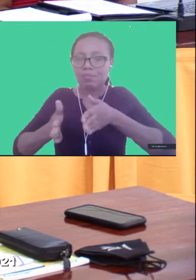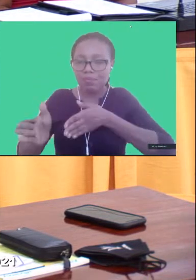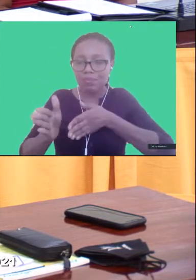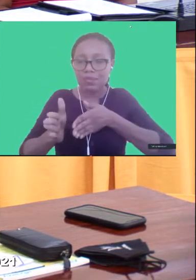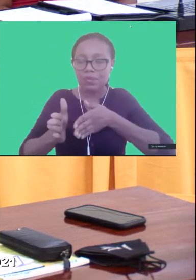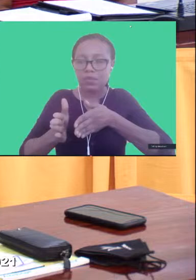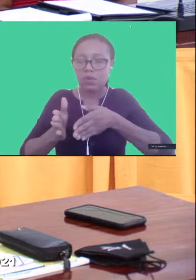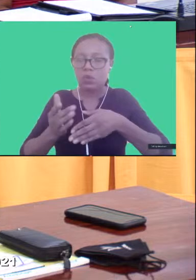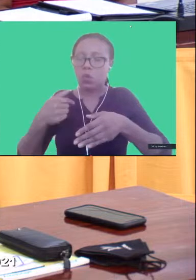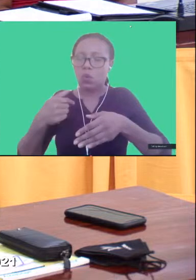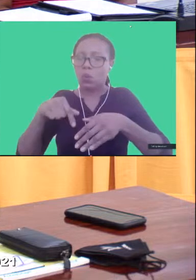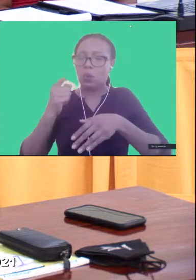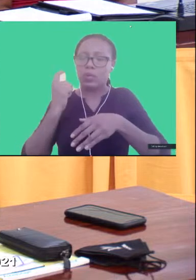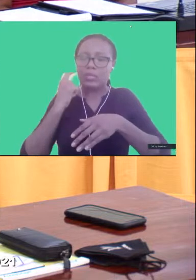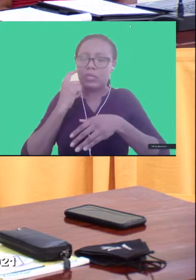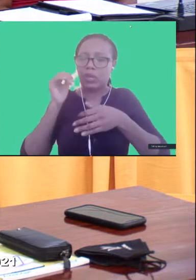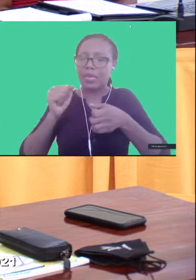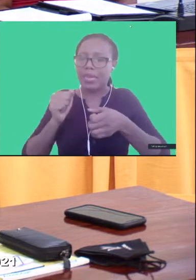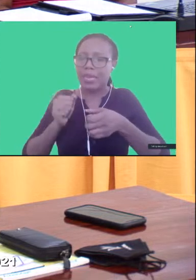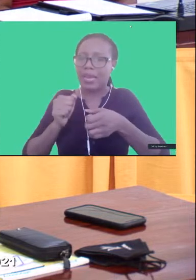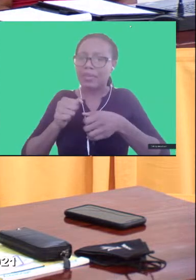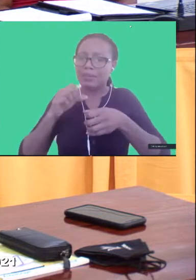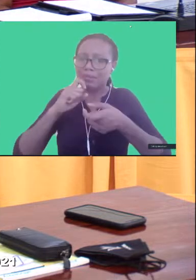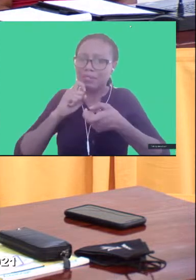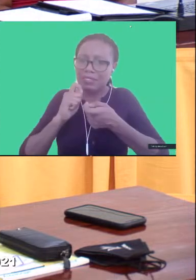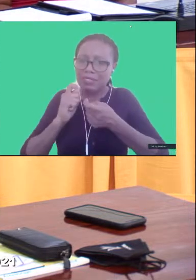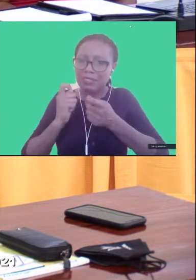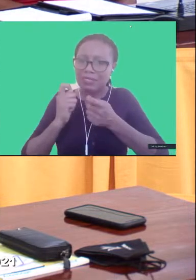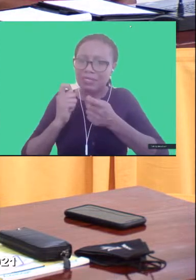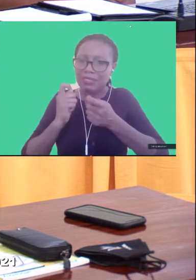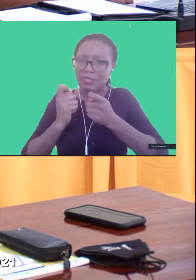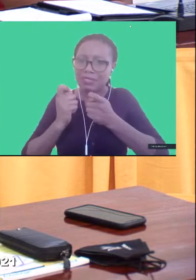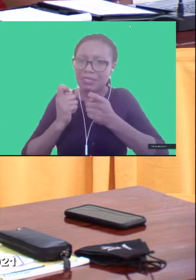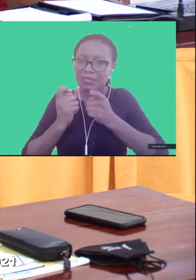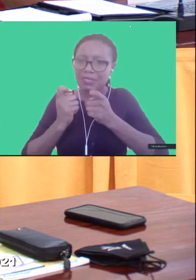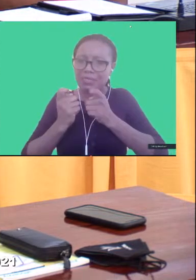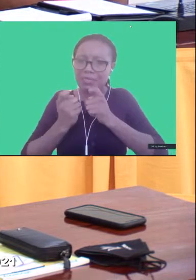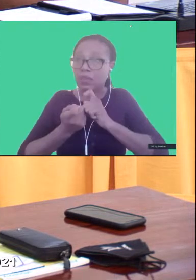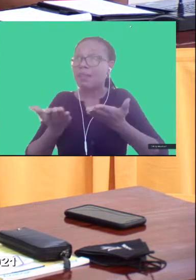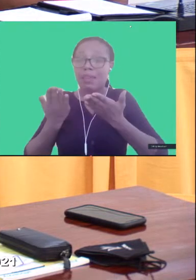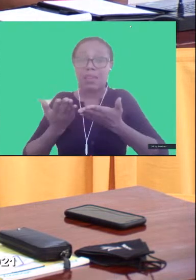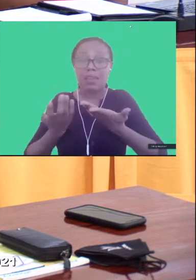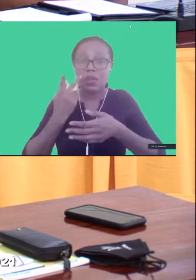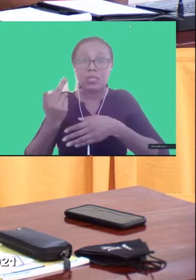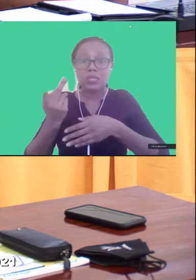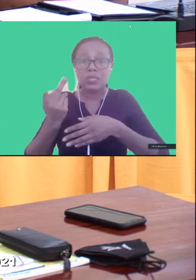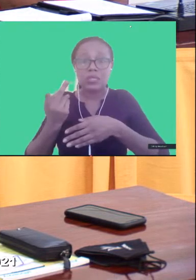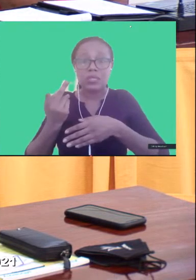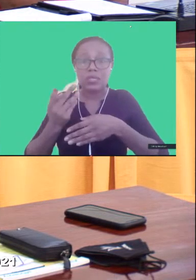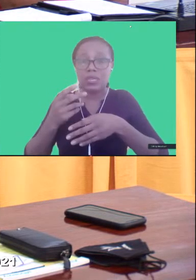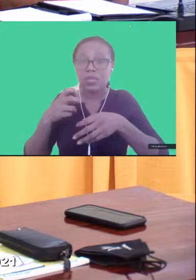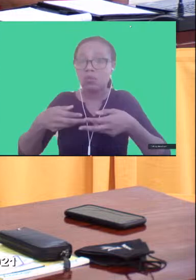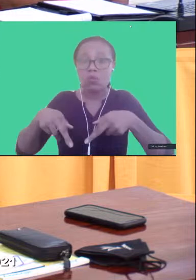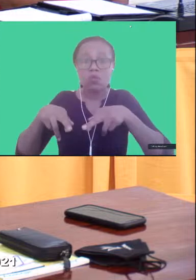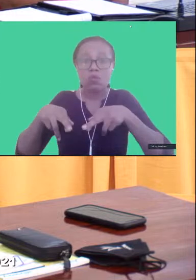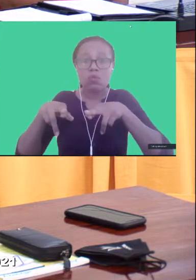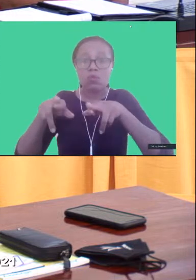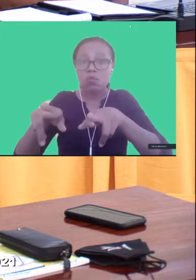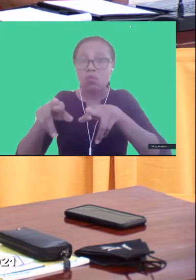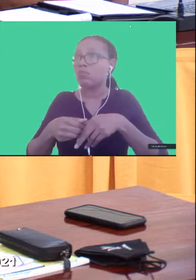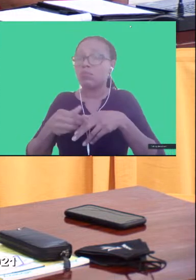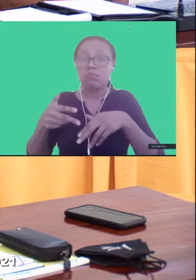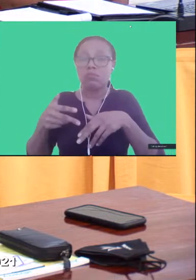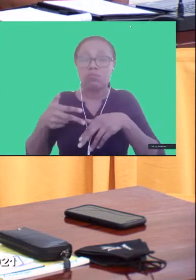that are currently on the streets of Barbados into a state where they can burn alternative forms